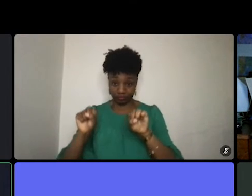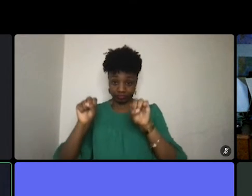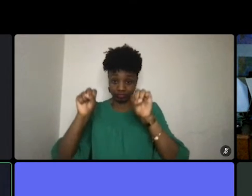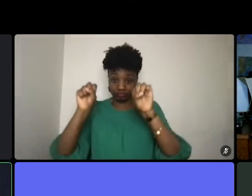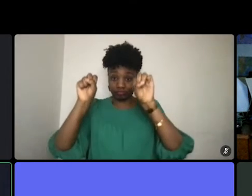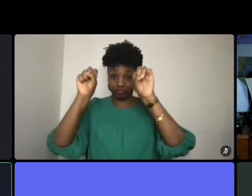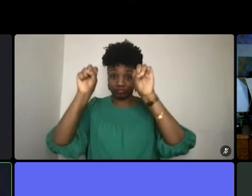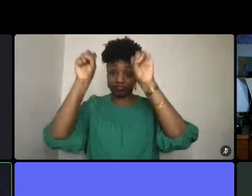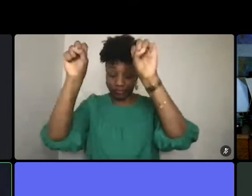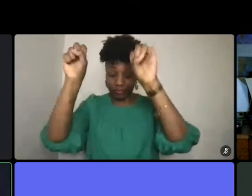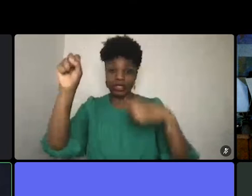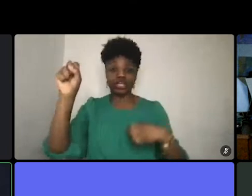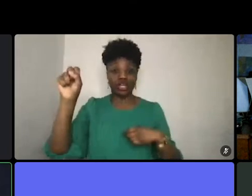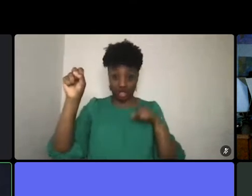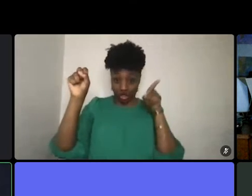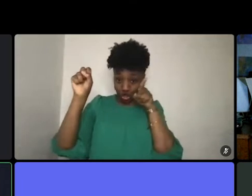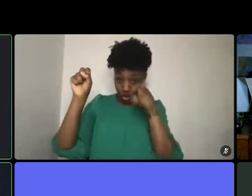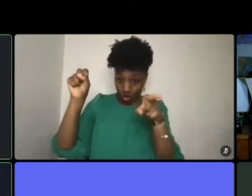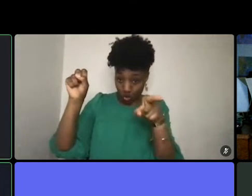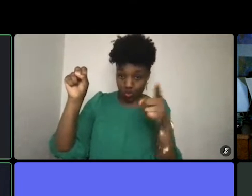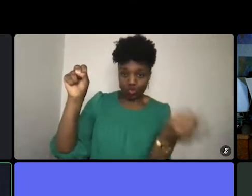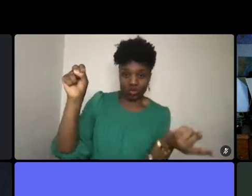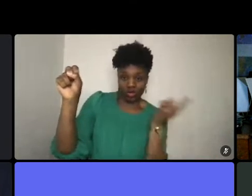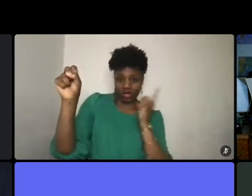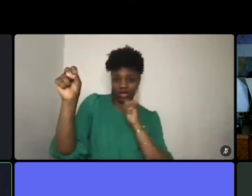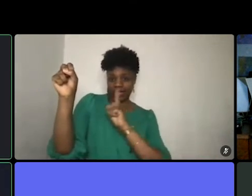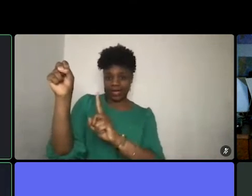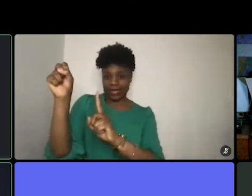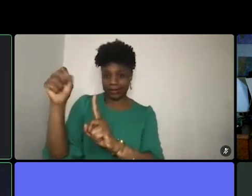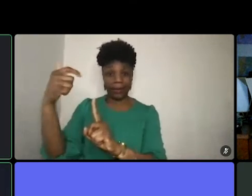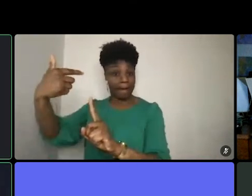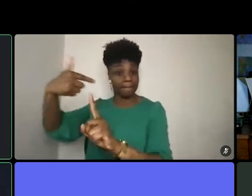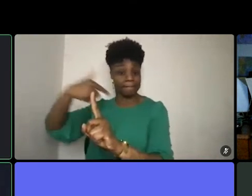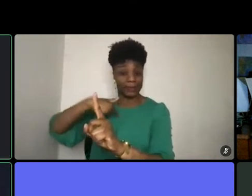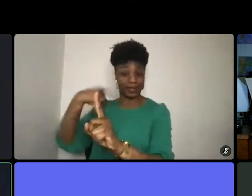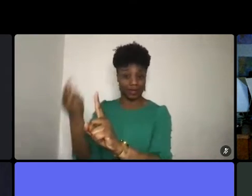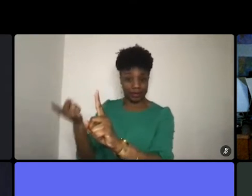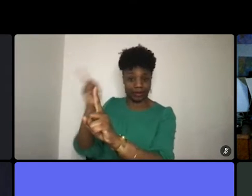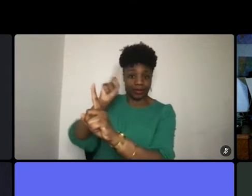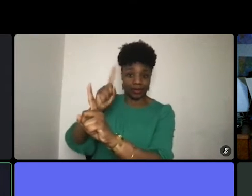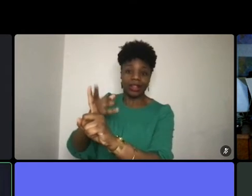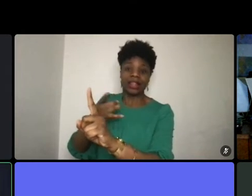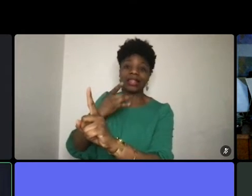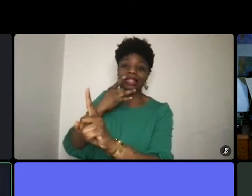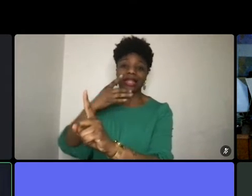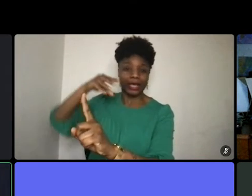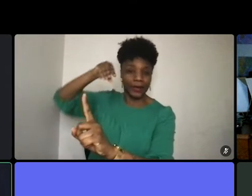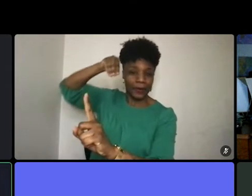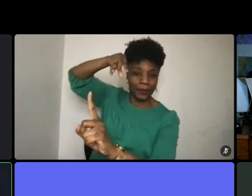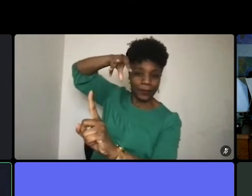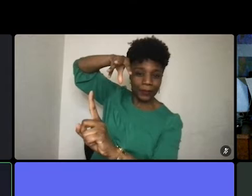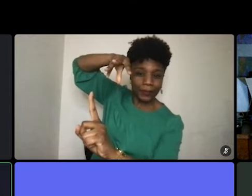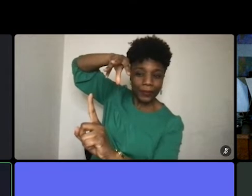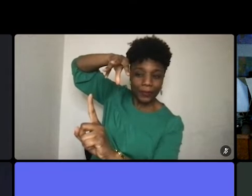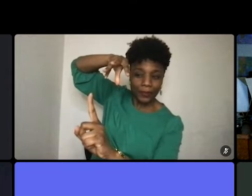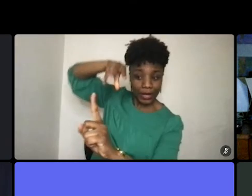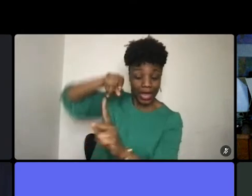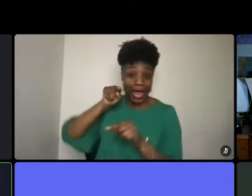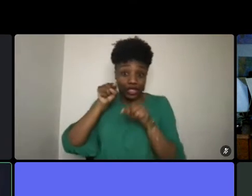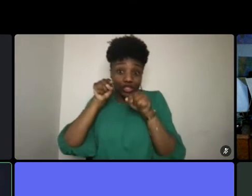the boxes that you want to go into and access and Like find that what's there. analogy. Mm. Right. So I wouldn't